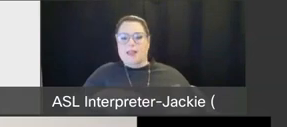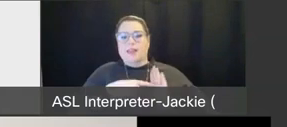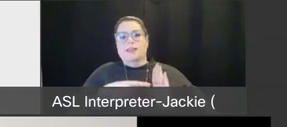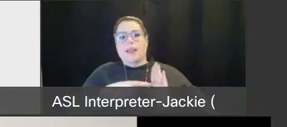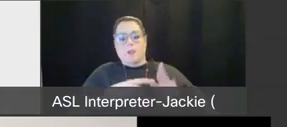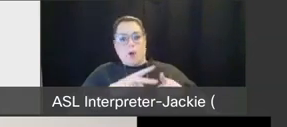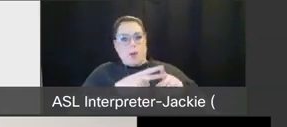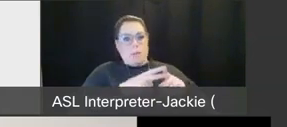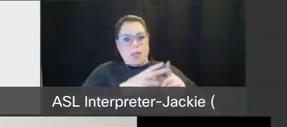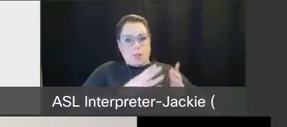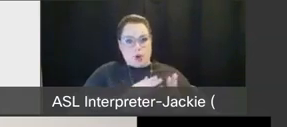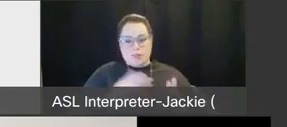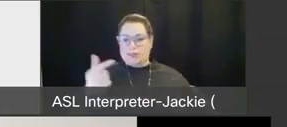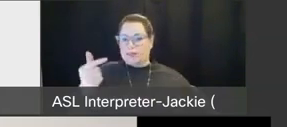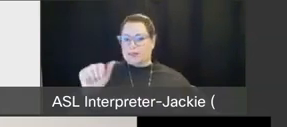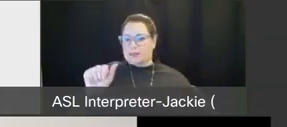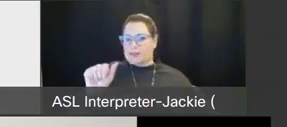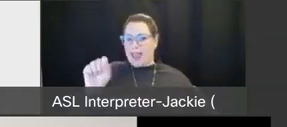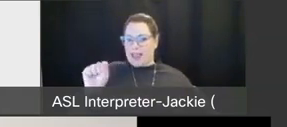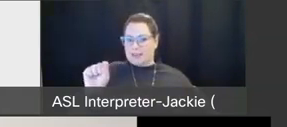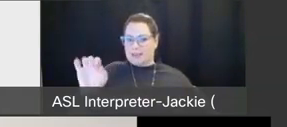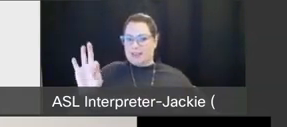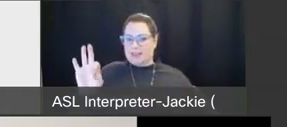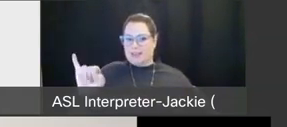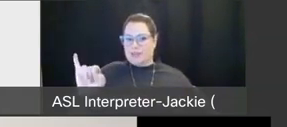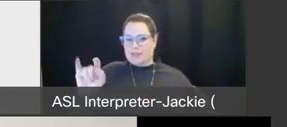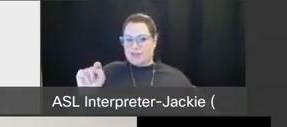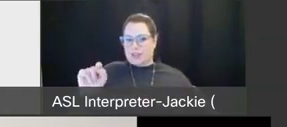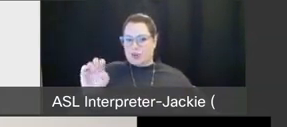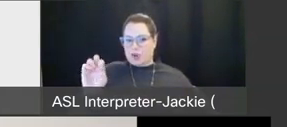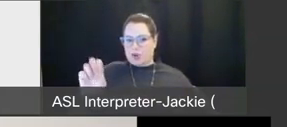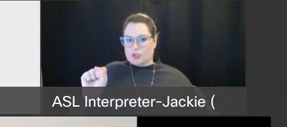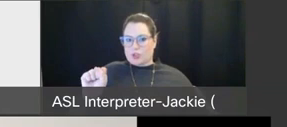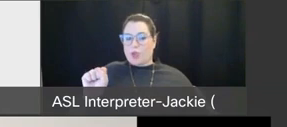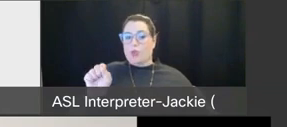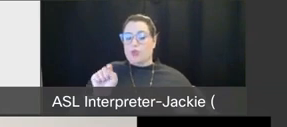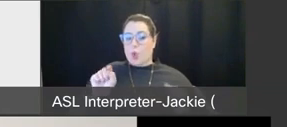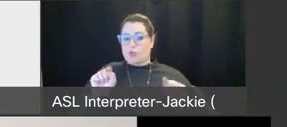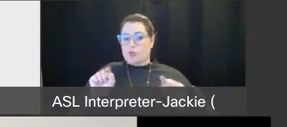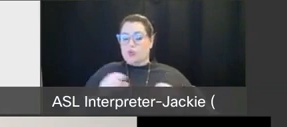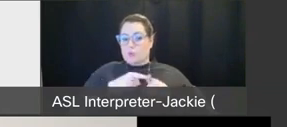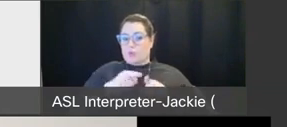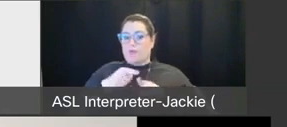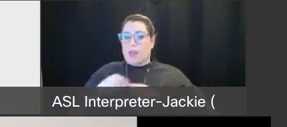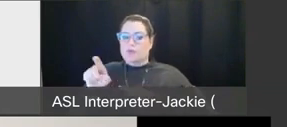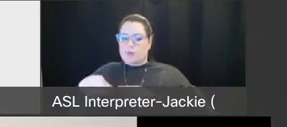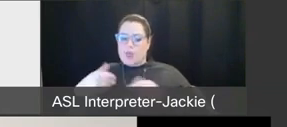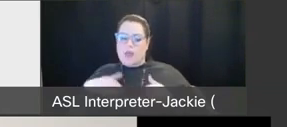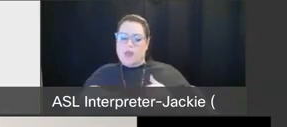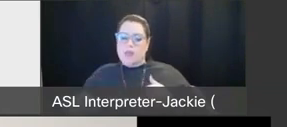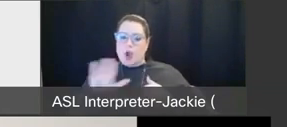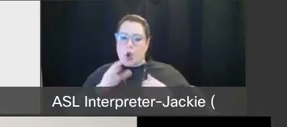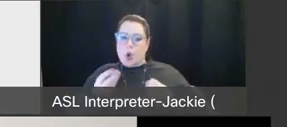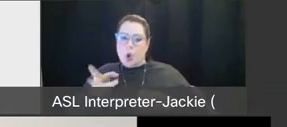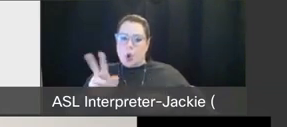have their own license. And then depending on the kind of work being done, it might need a master, or